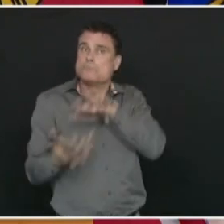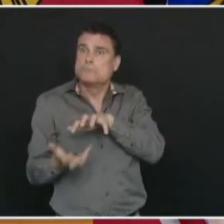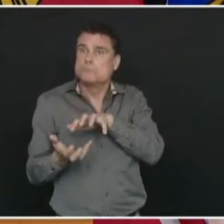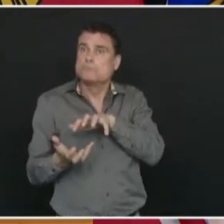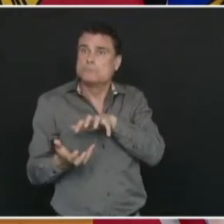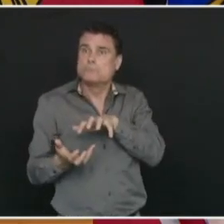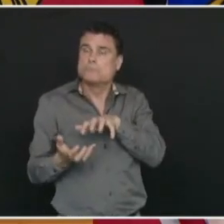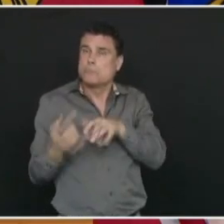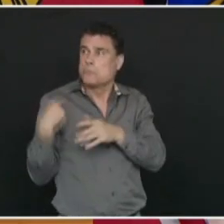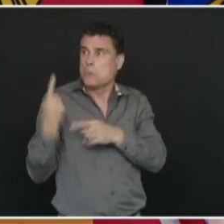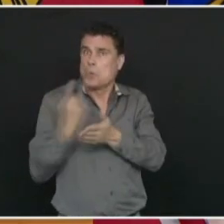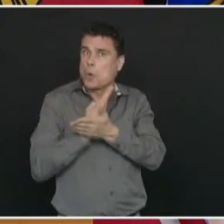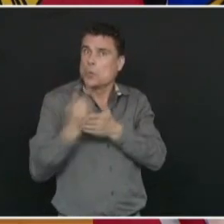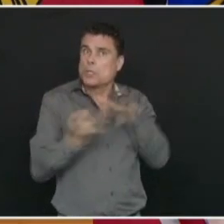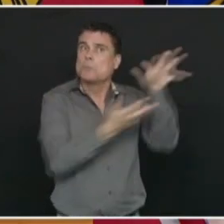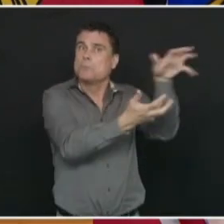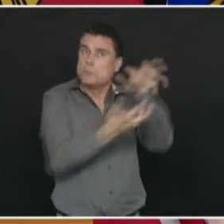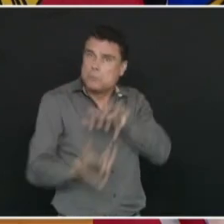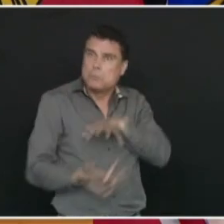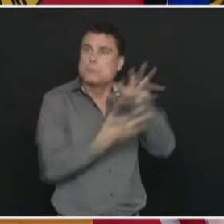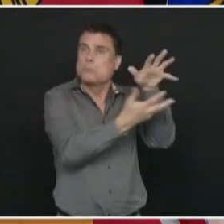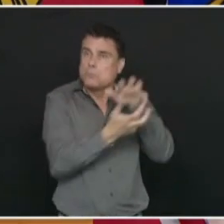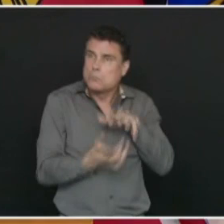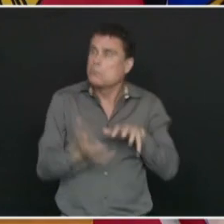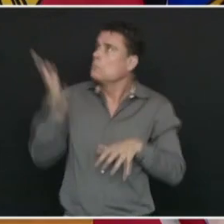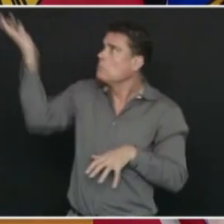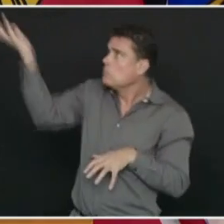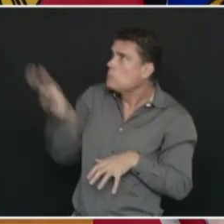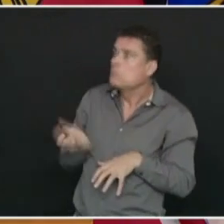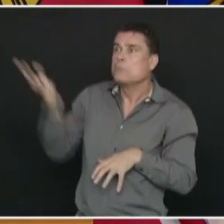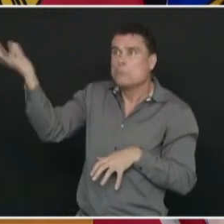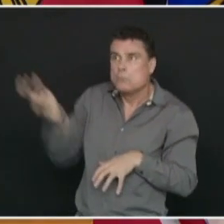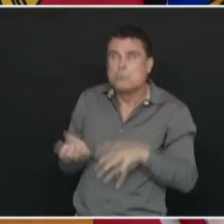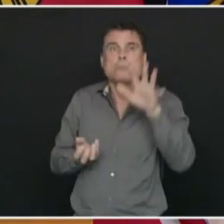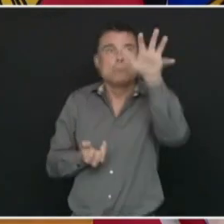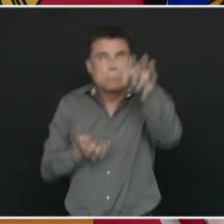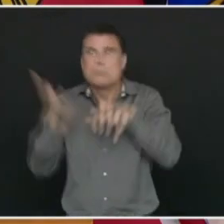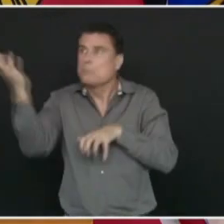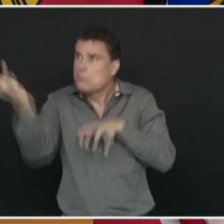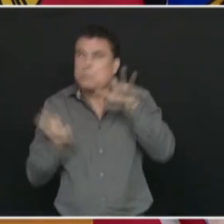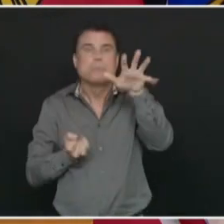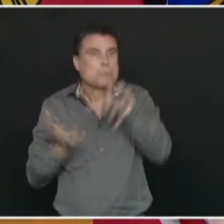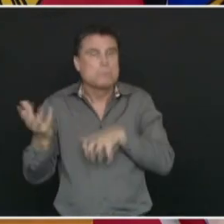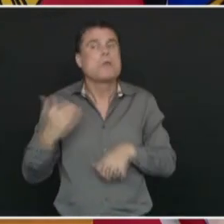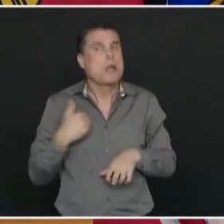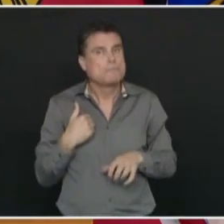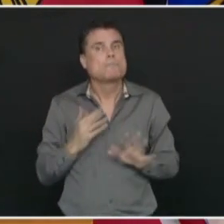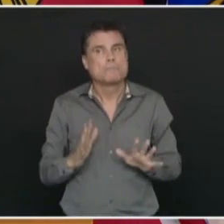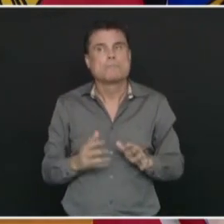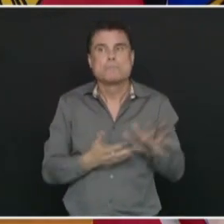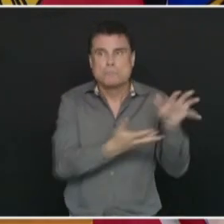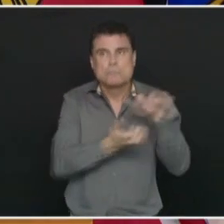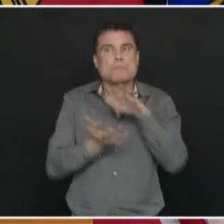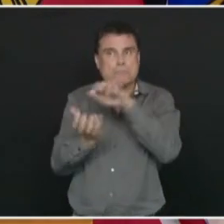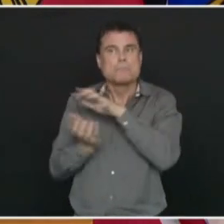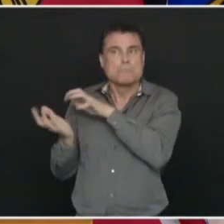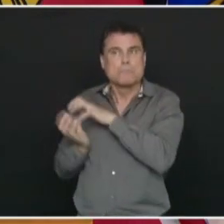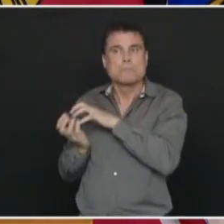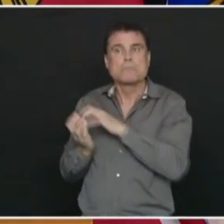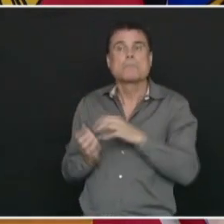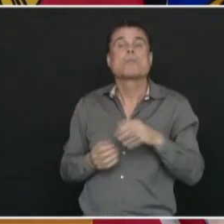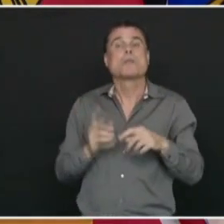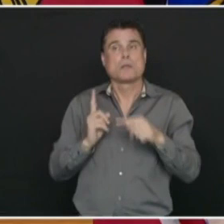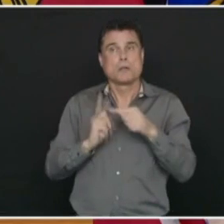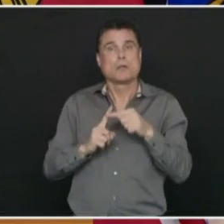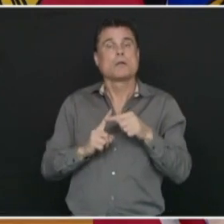in recent days it's been about 1,000 tests per day, even though we've been told there's been capacity in the